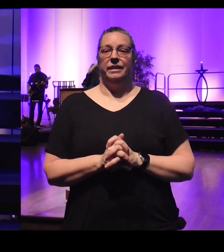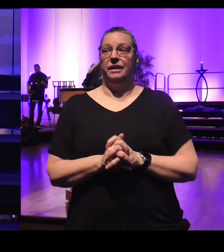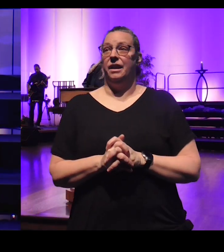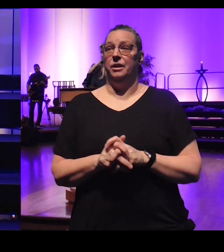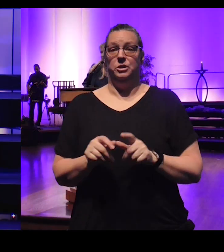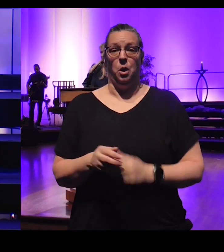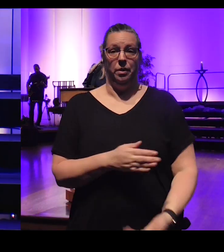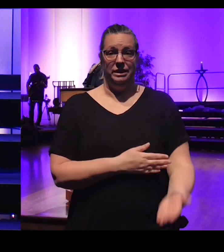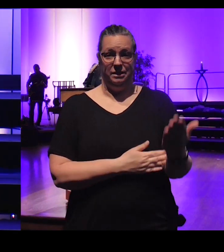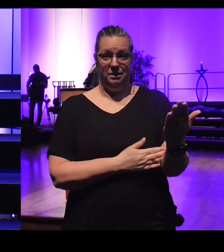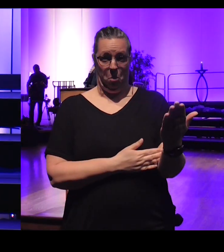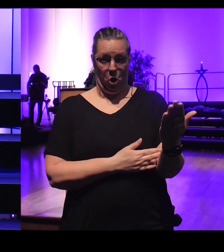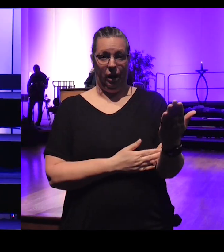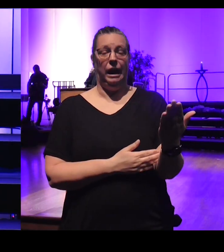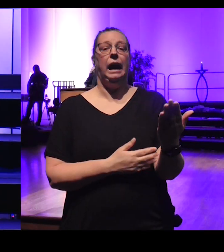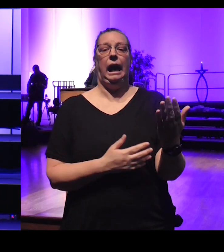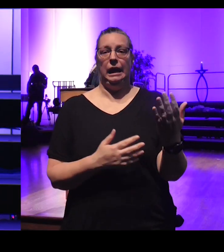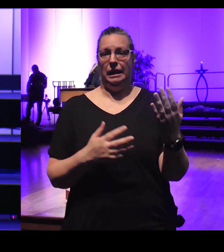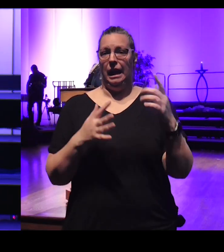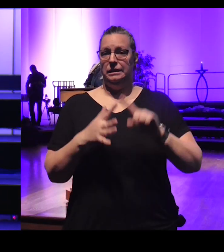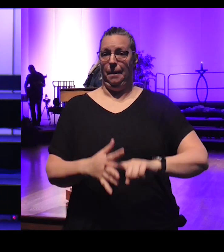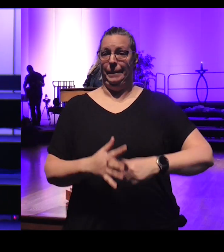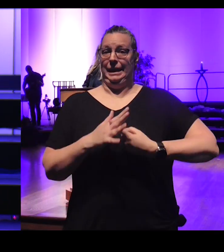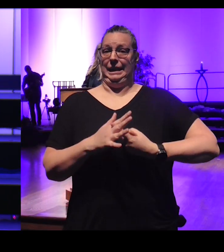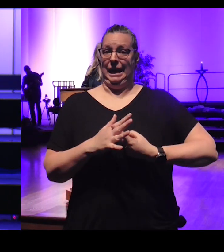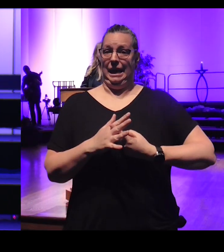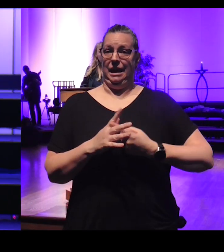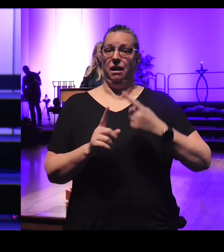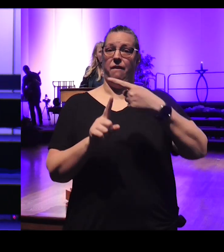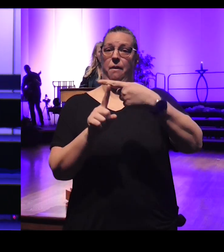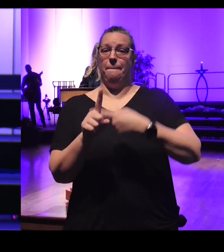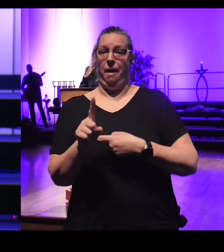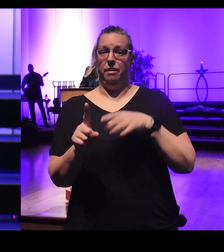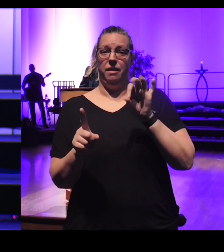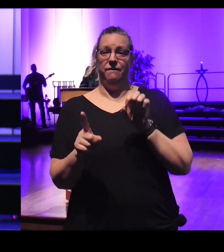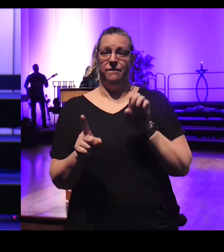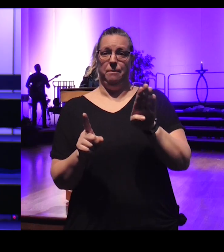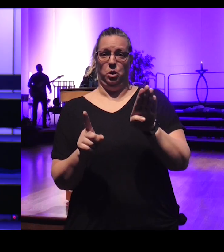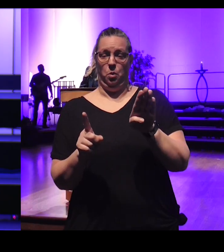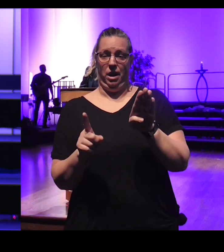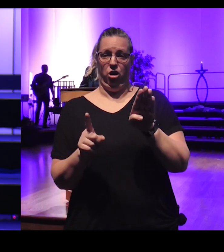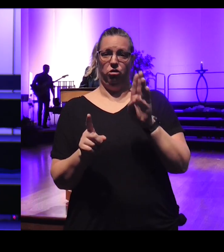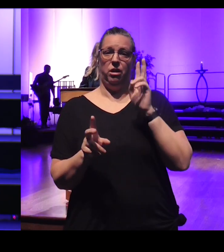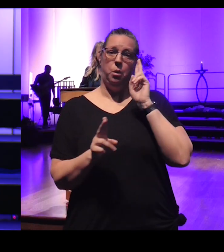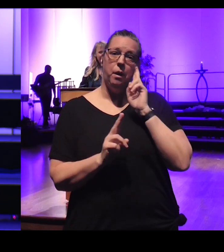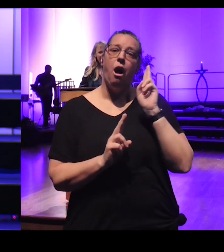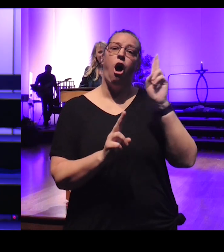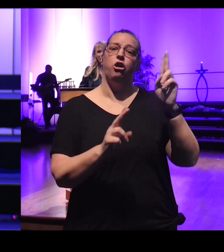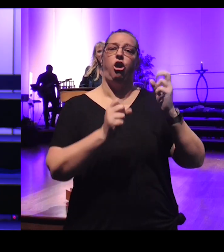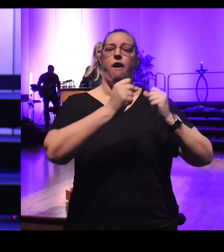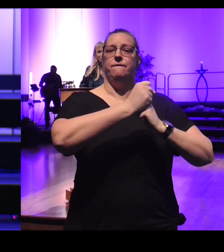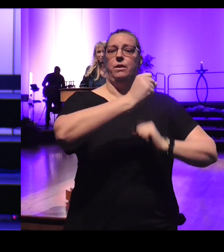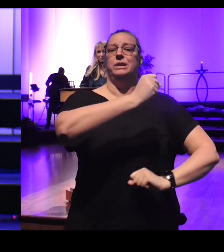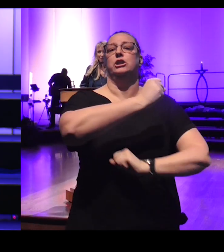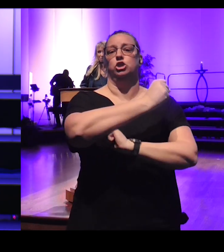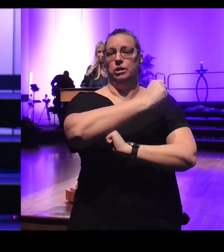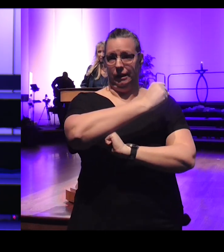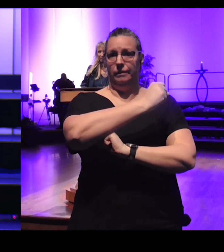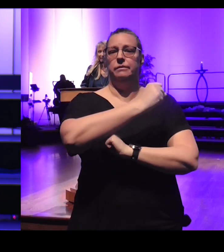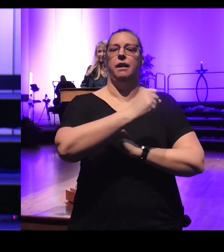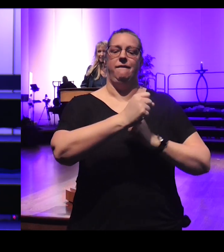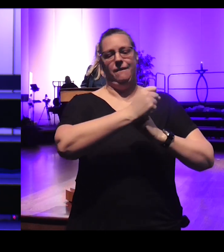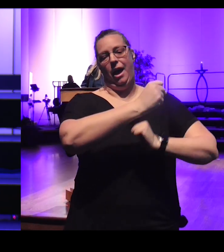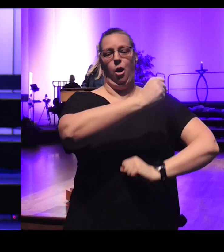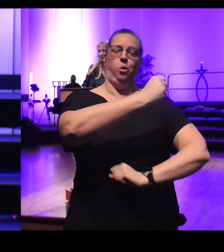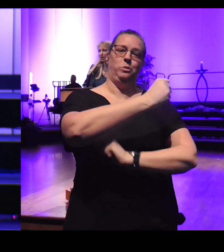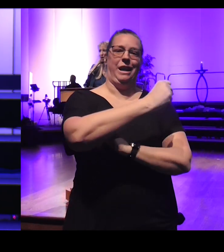This morning marks the beginning of our month honoring the Foundation